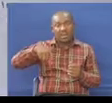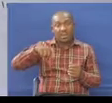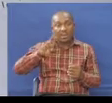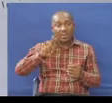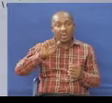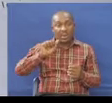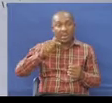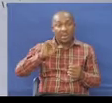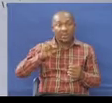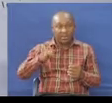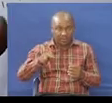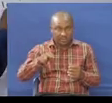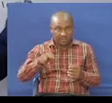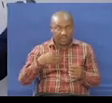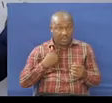I told you.